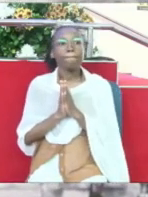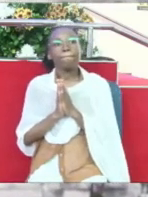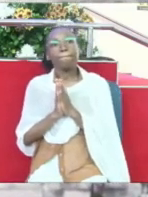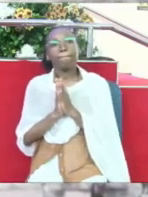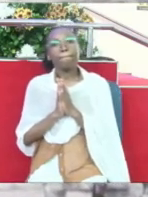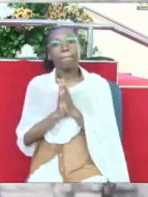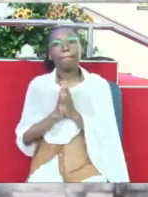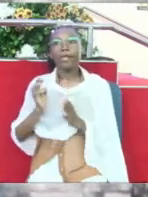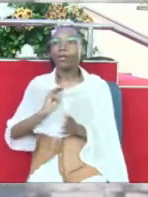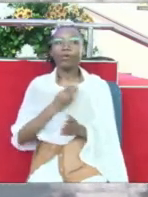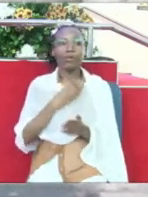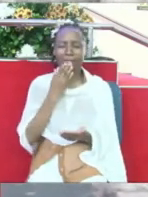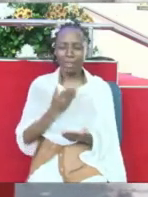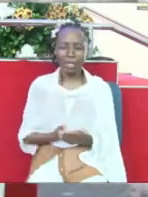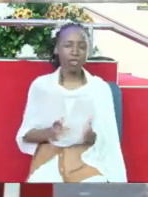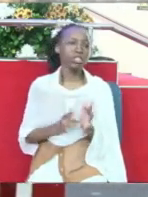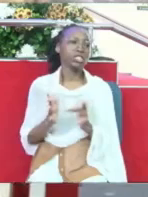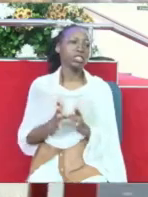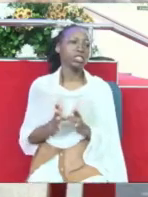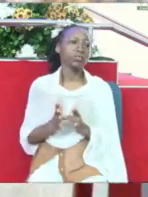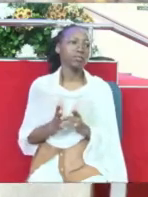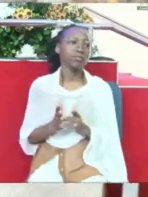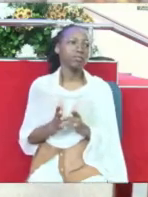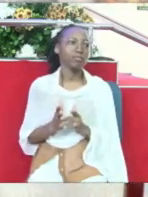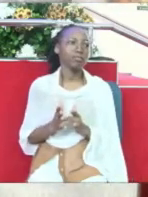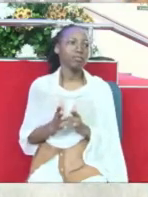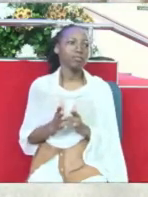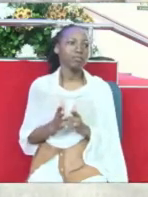we thank you, Jesus. He